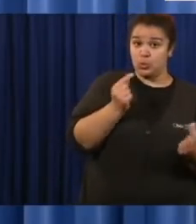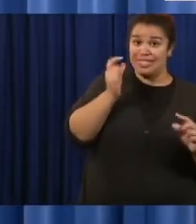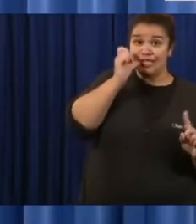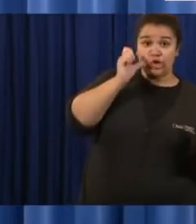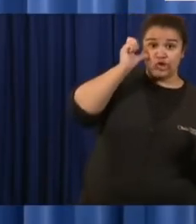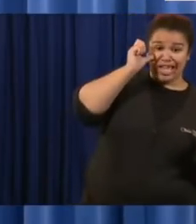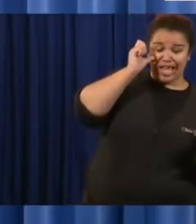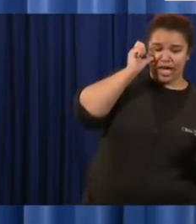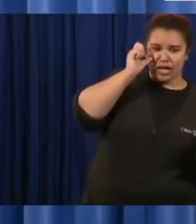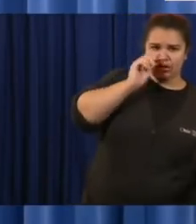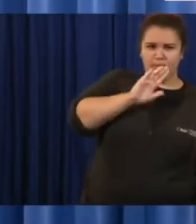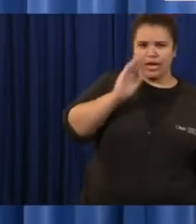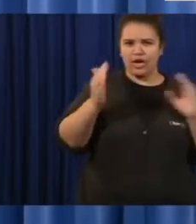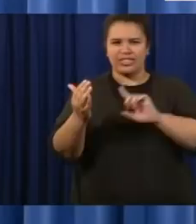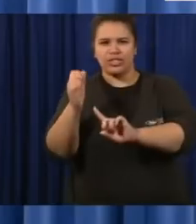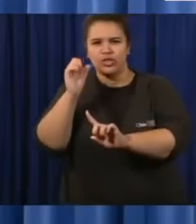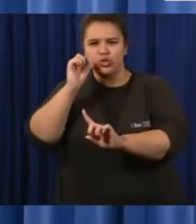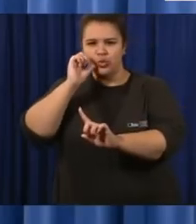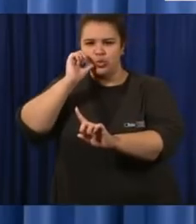future?